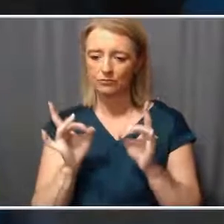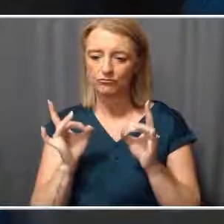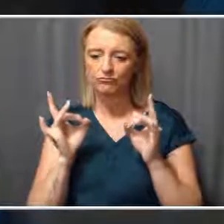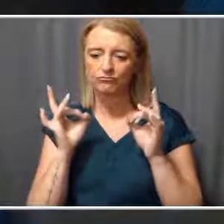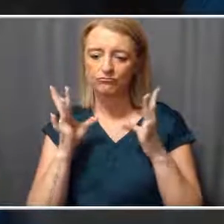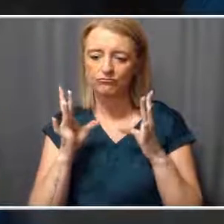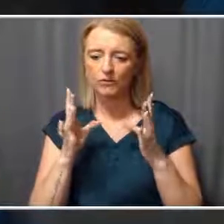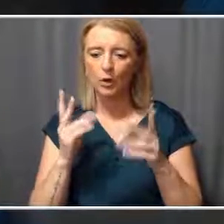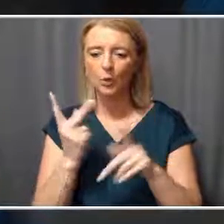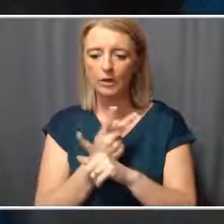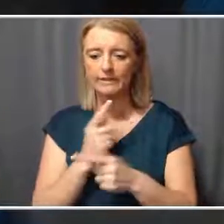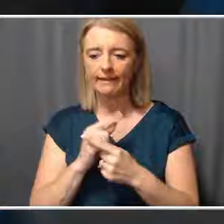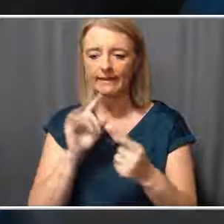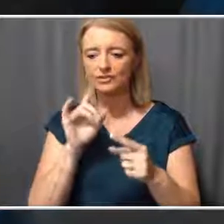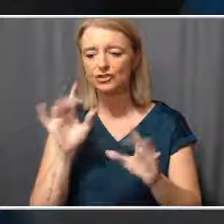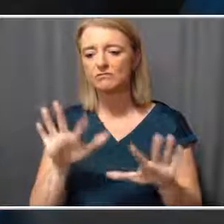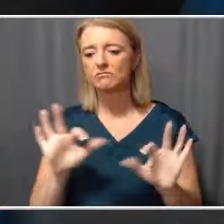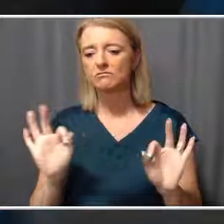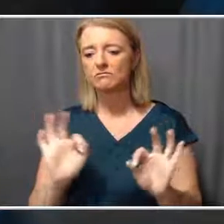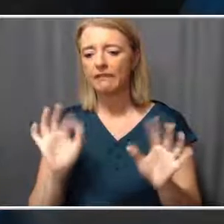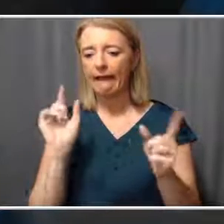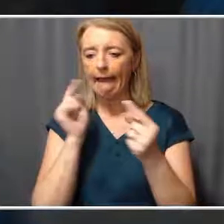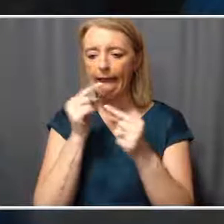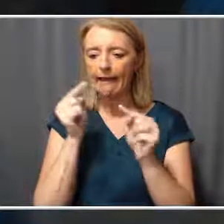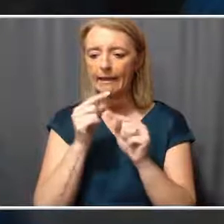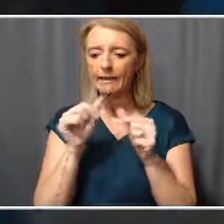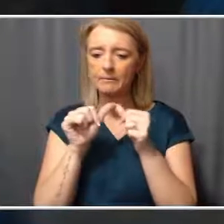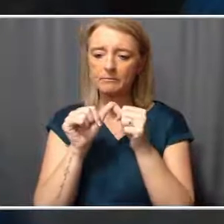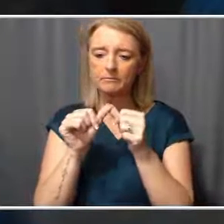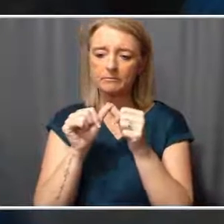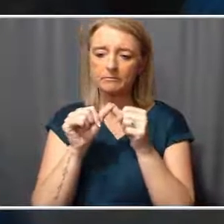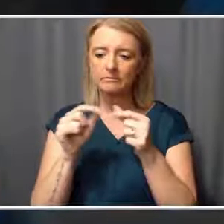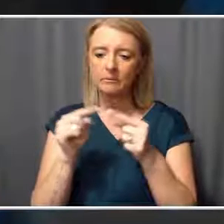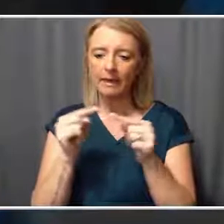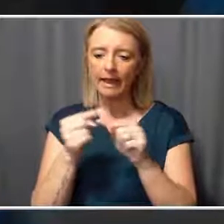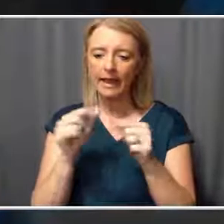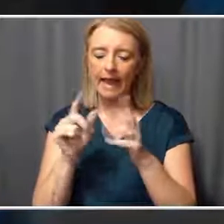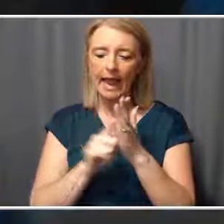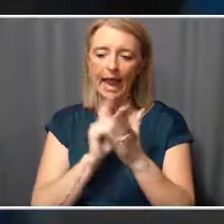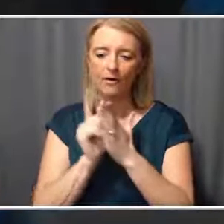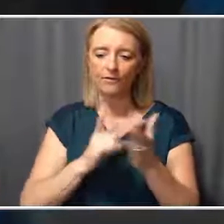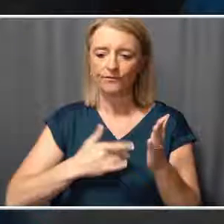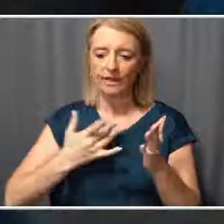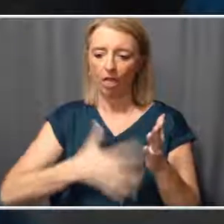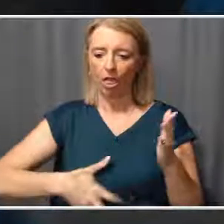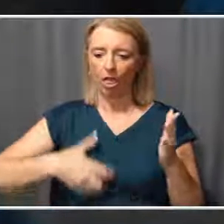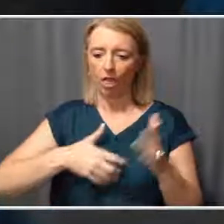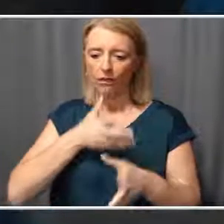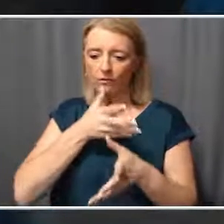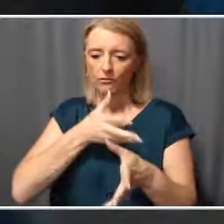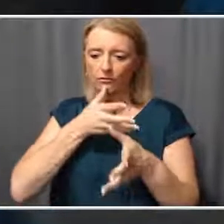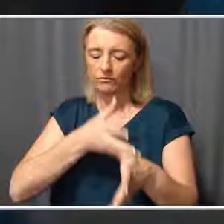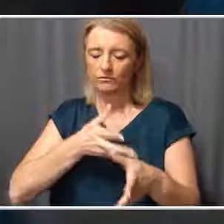cancer treatment 6 or 7 years ago. And the migraines they're pretty debilitating.